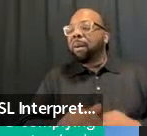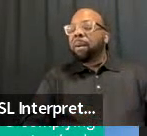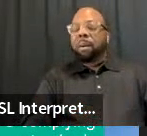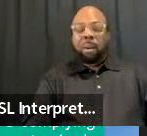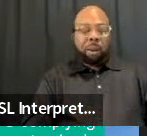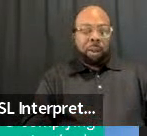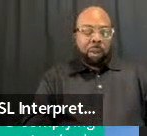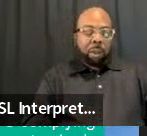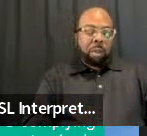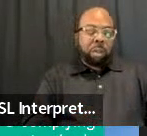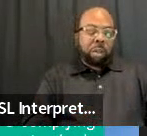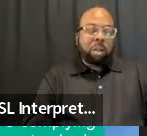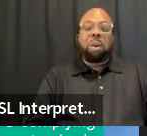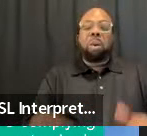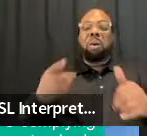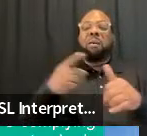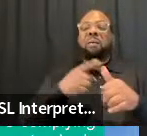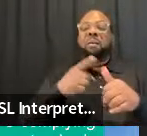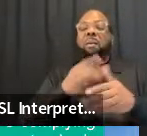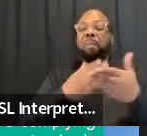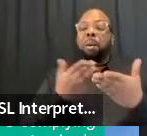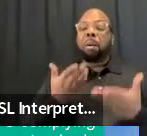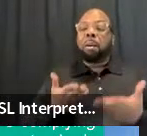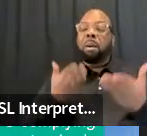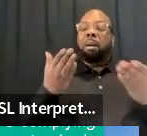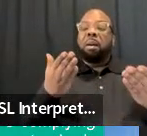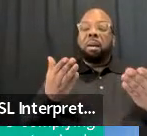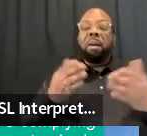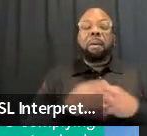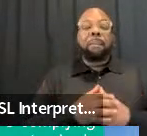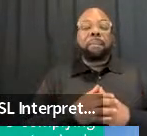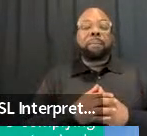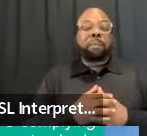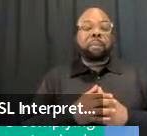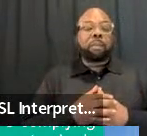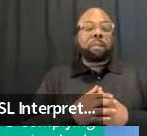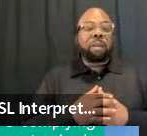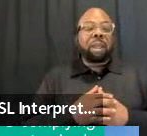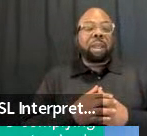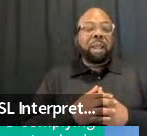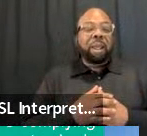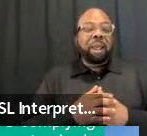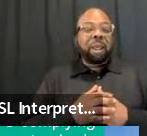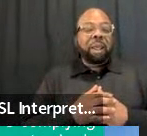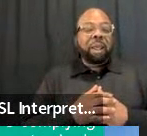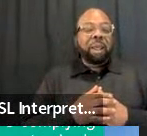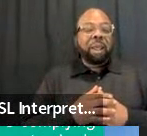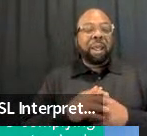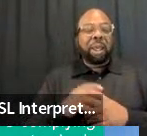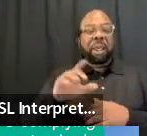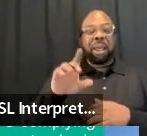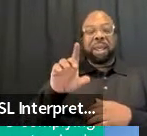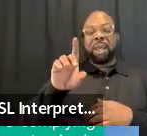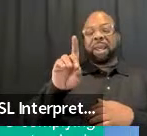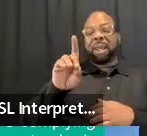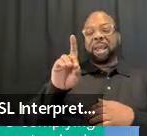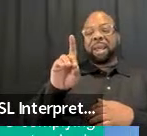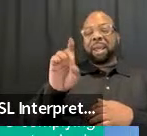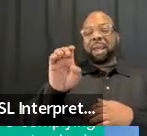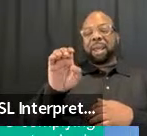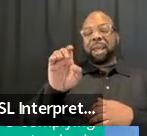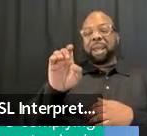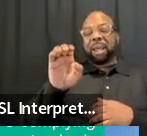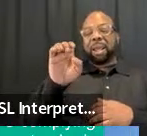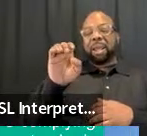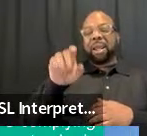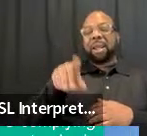The first part of the proposal is to simplify the deduction, that 8-inch beyond 8-inch